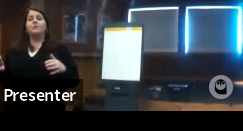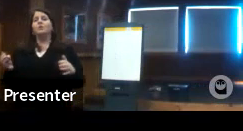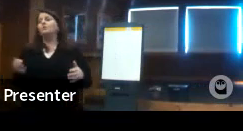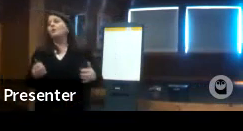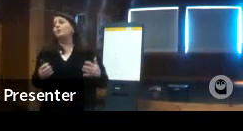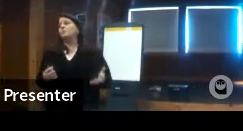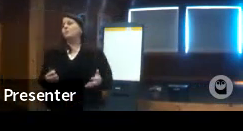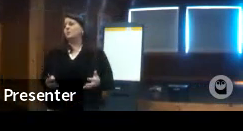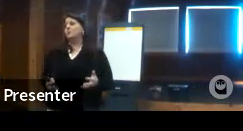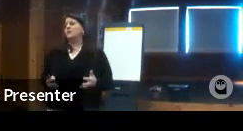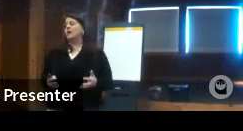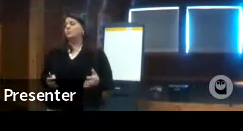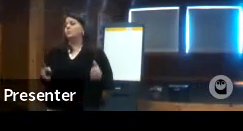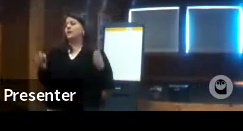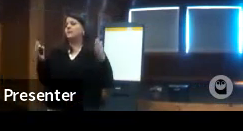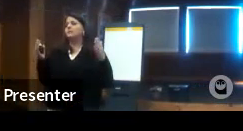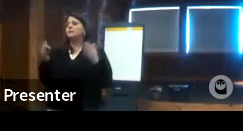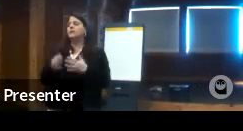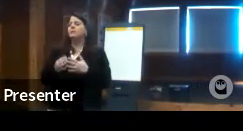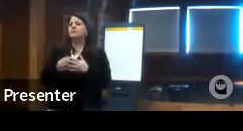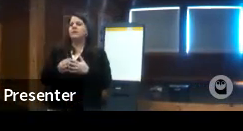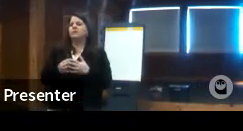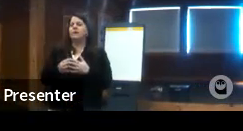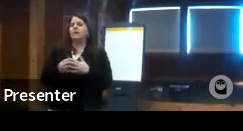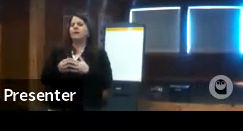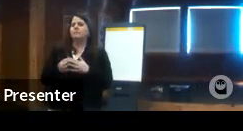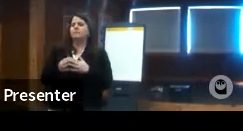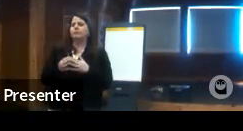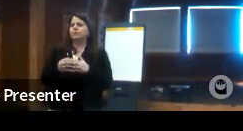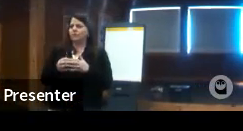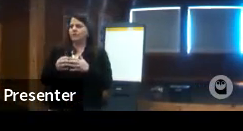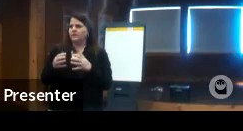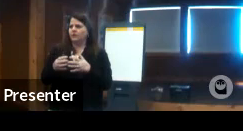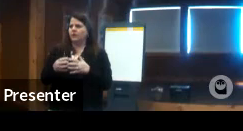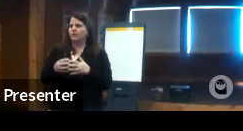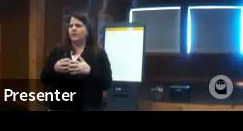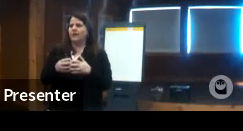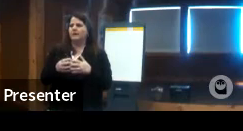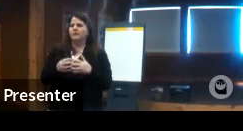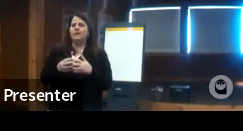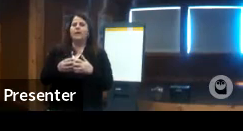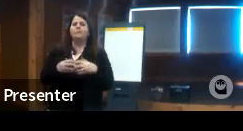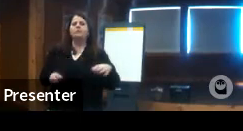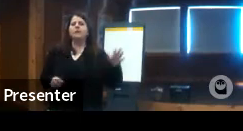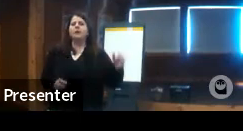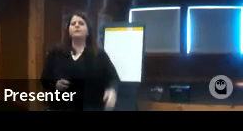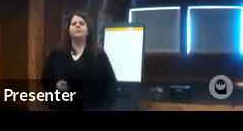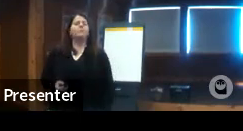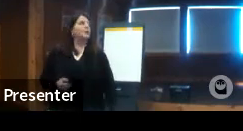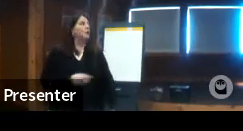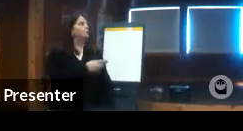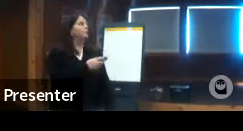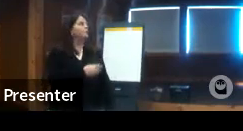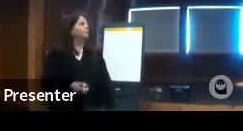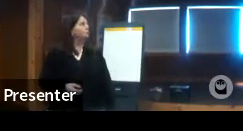but sometimes you're not going to be able to be the expert because of the limited resources that your area has, but you can help